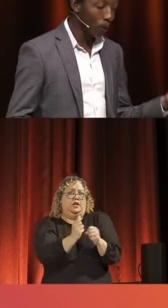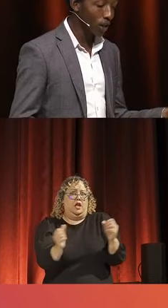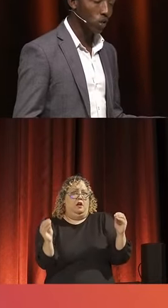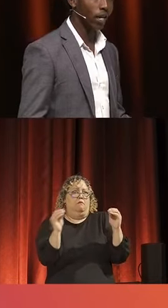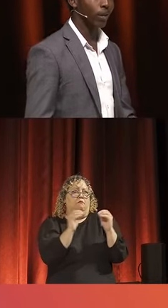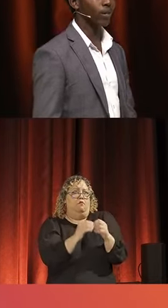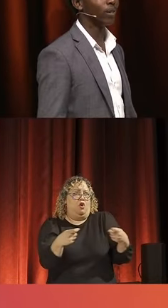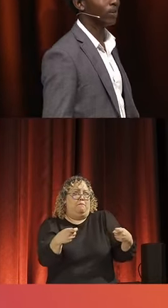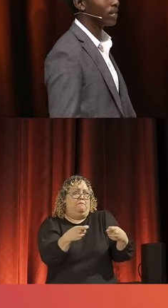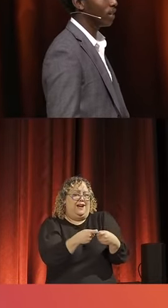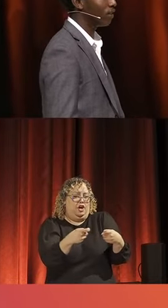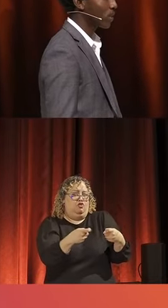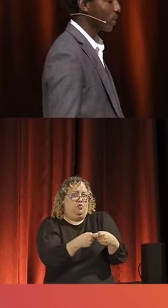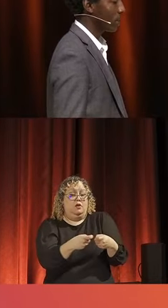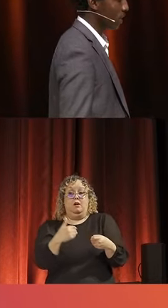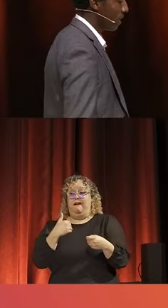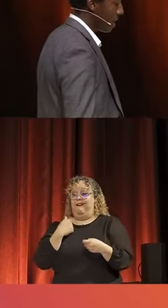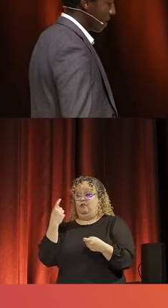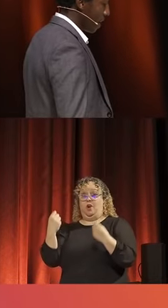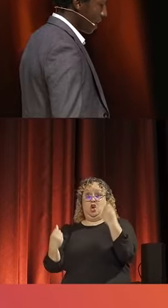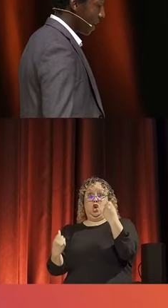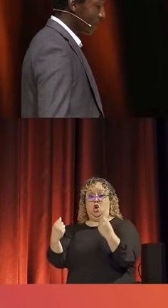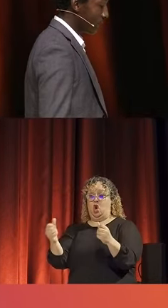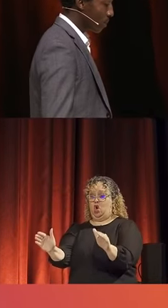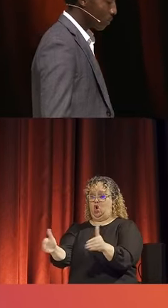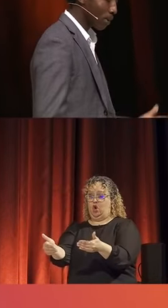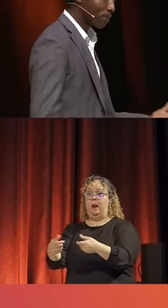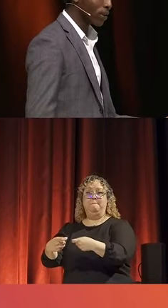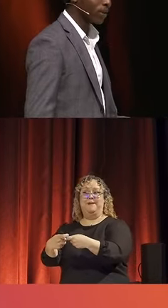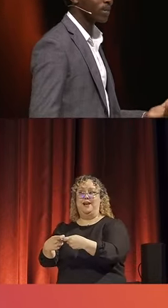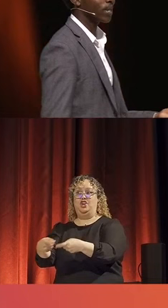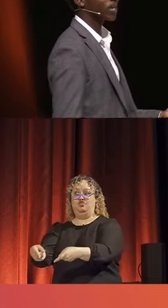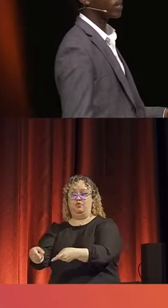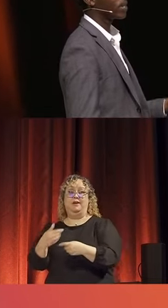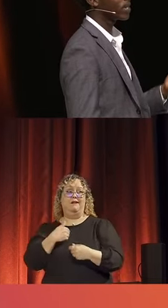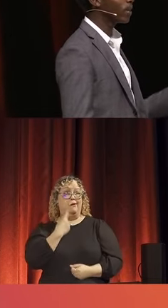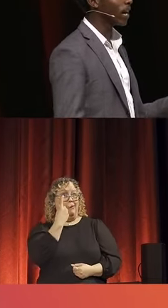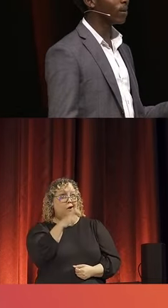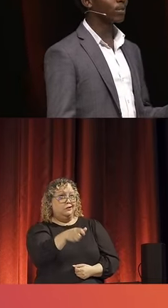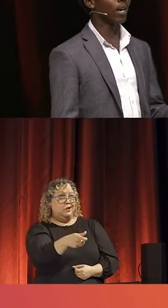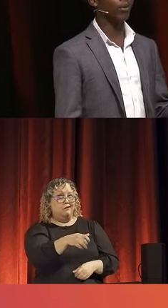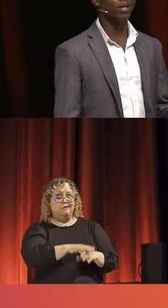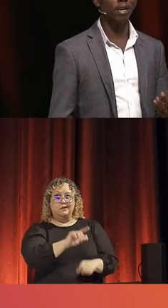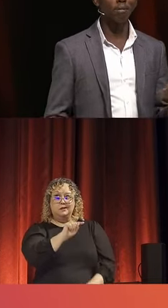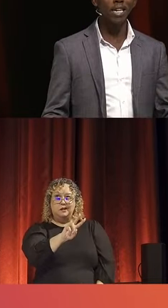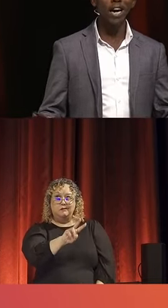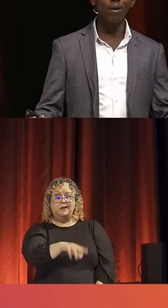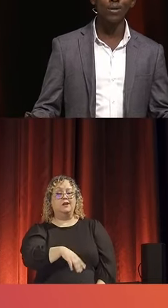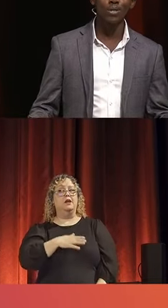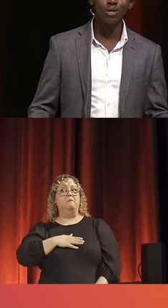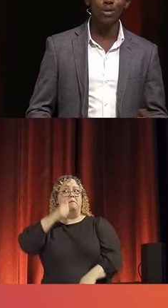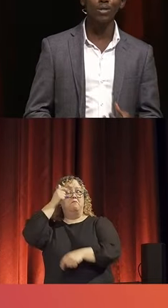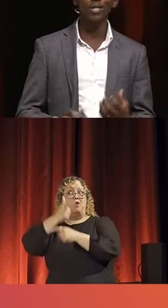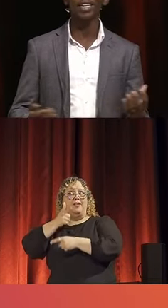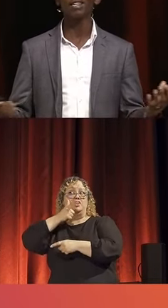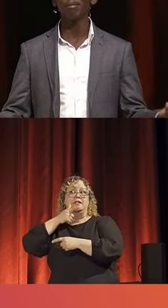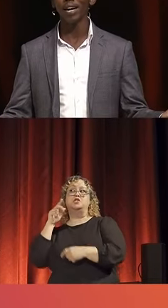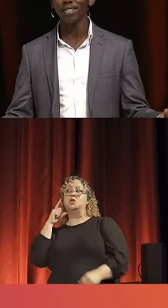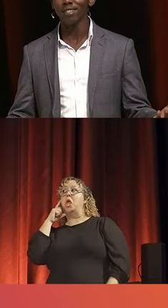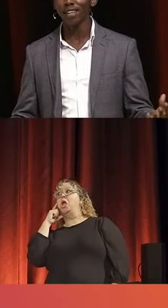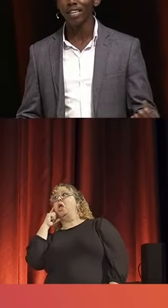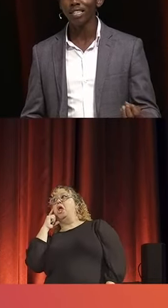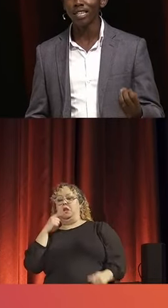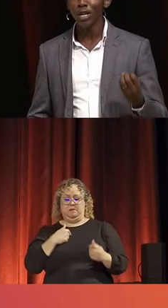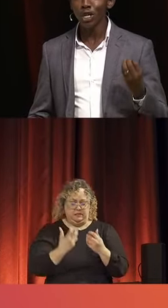had one channel on the television, and with my brother and sisters as lookouts, I would spend many hours trying to take it